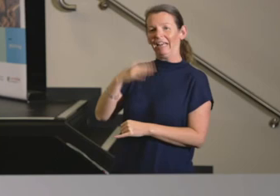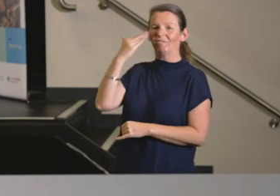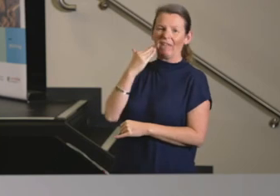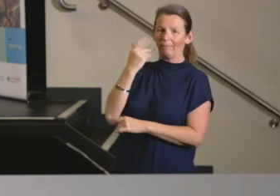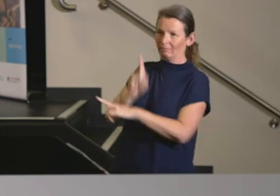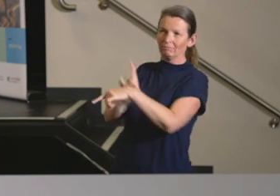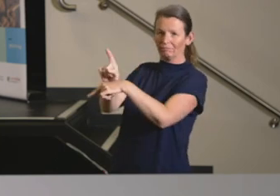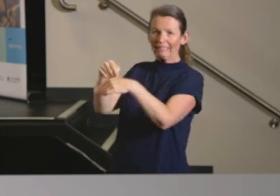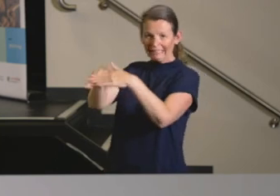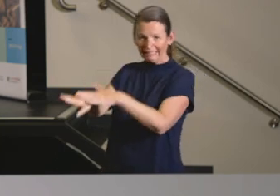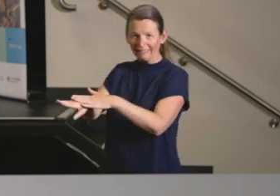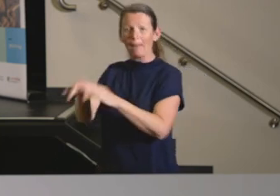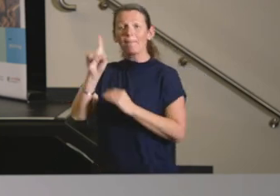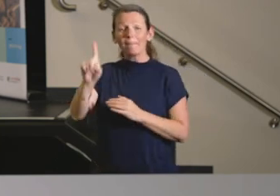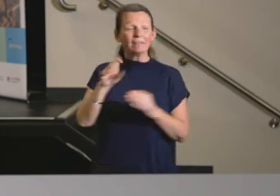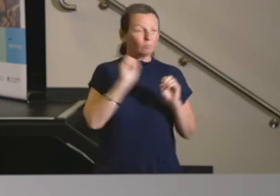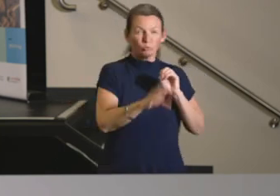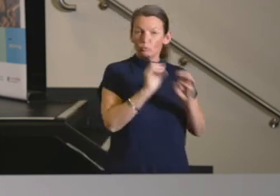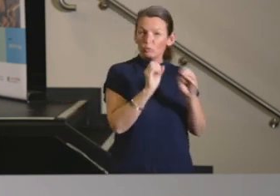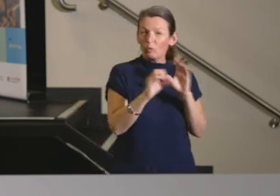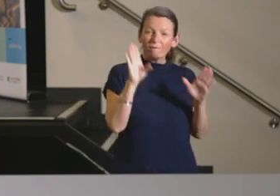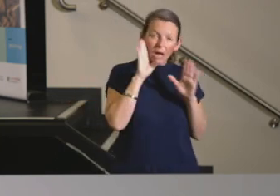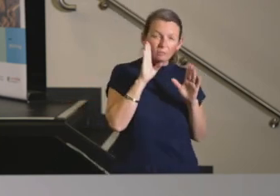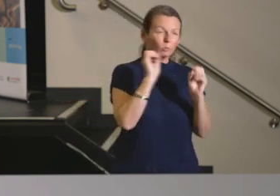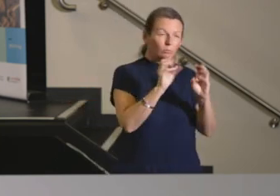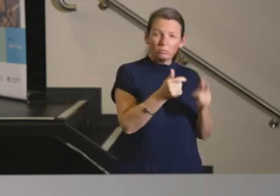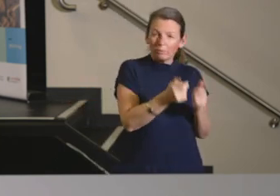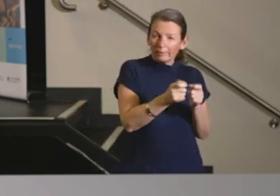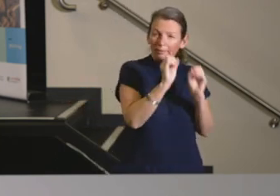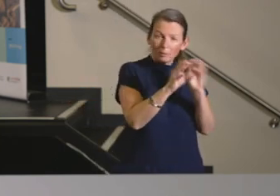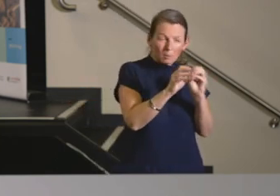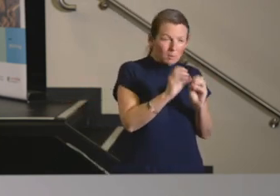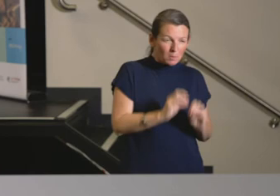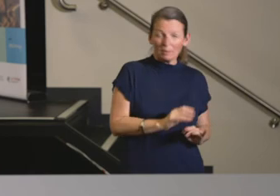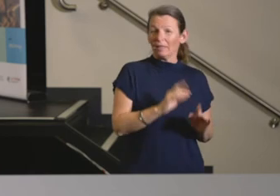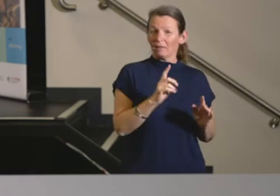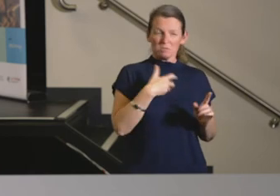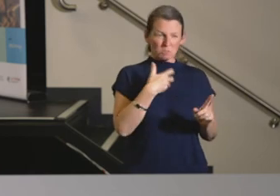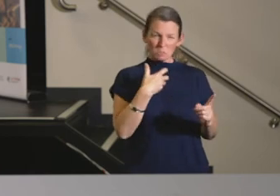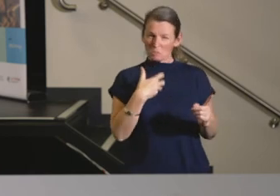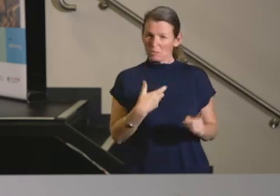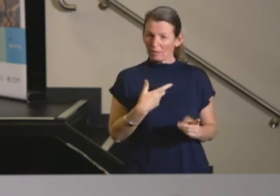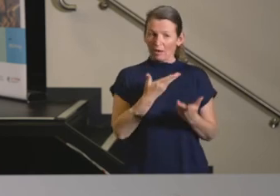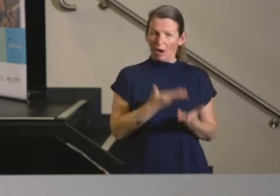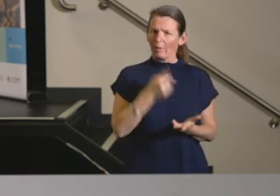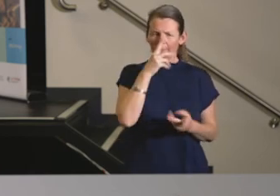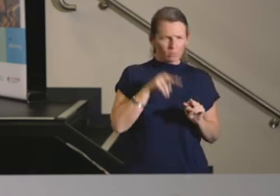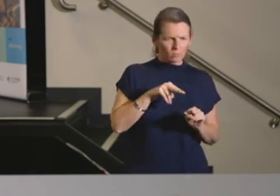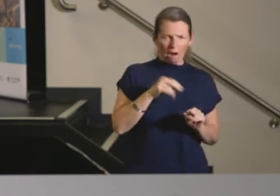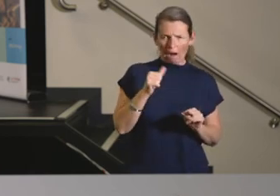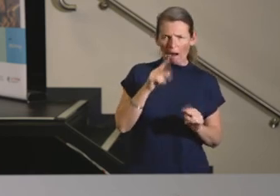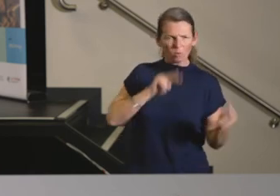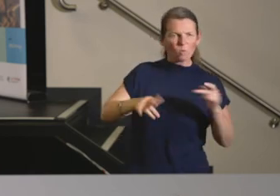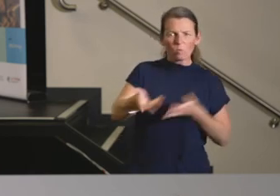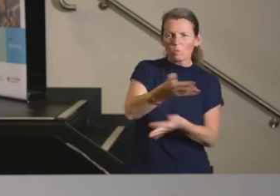you see the discourse on social media that has, you know, the impact of social media and people, communications and